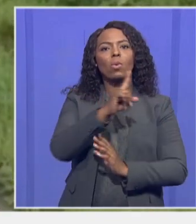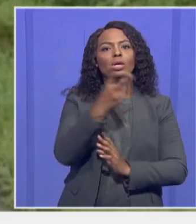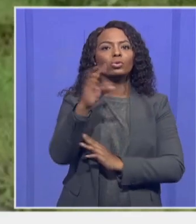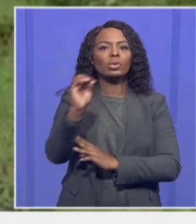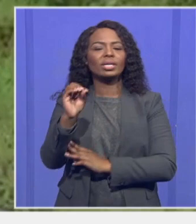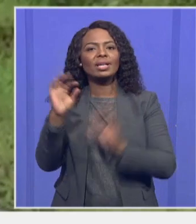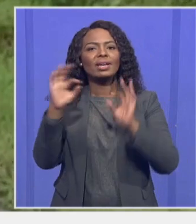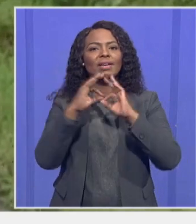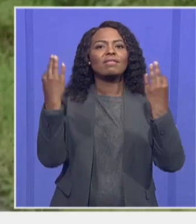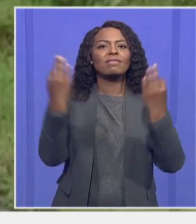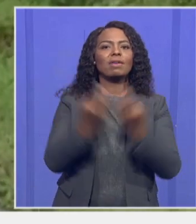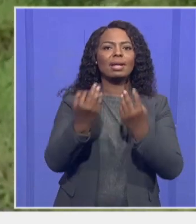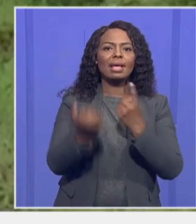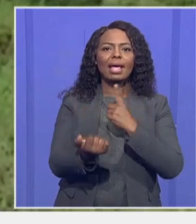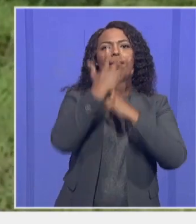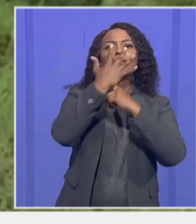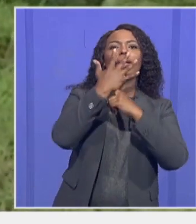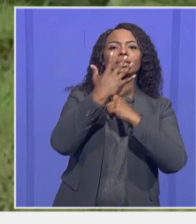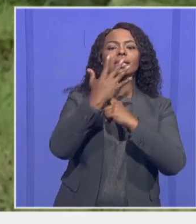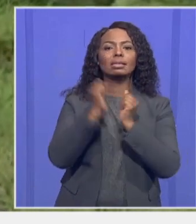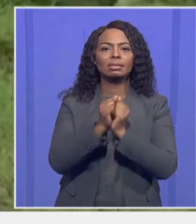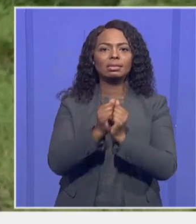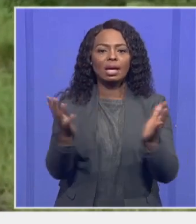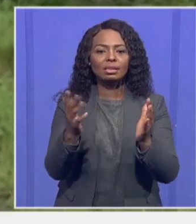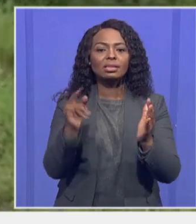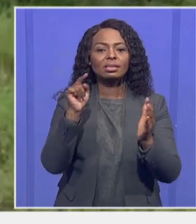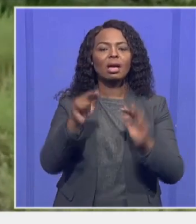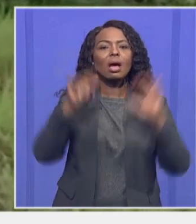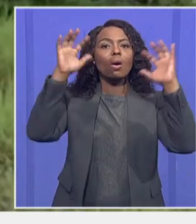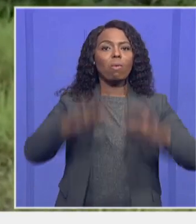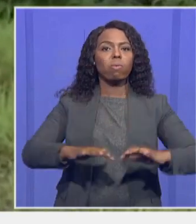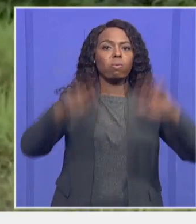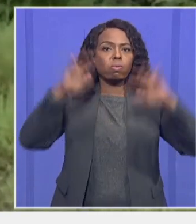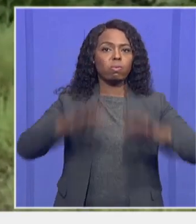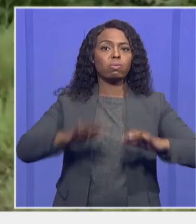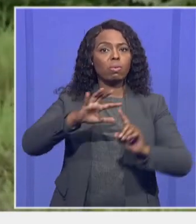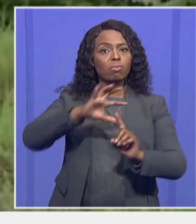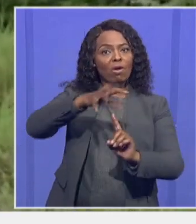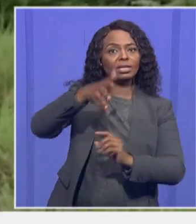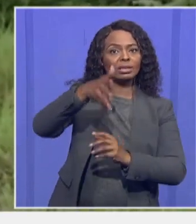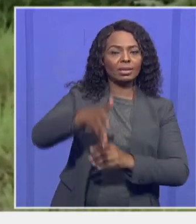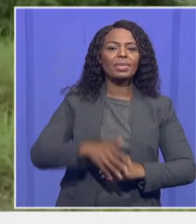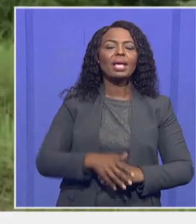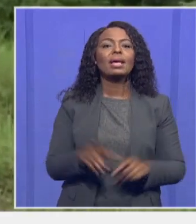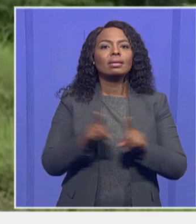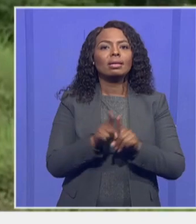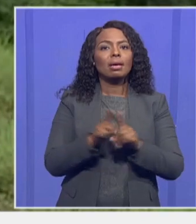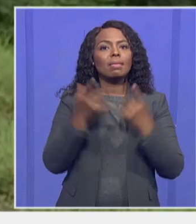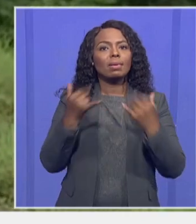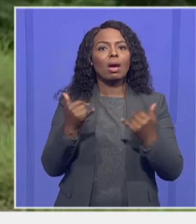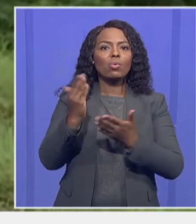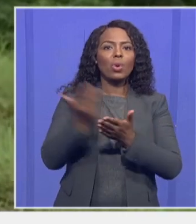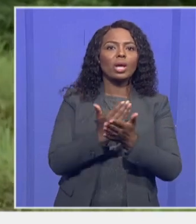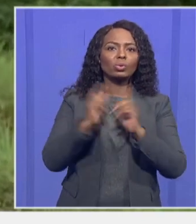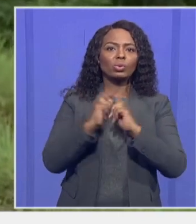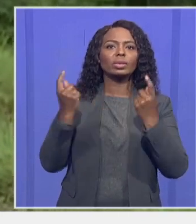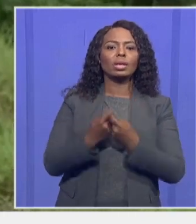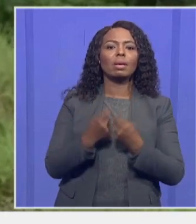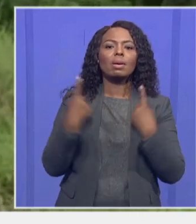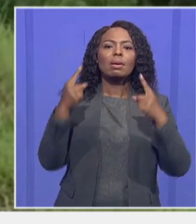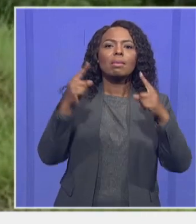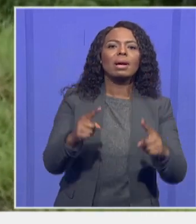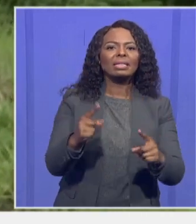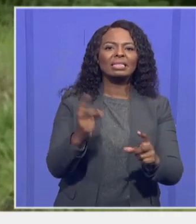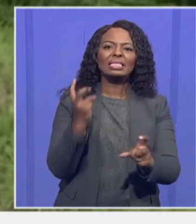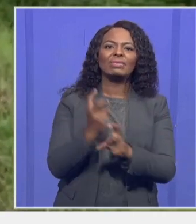been badly affected since the start of these heavy rains in the province. We also understand that search and rescue operations are quite